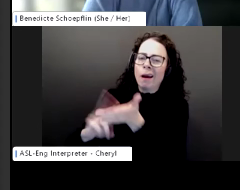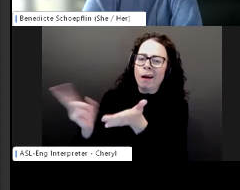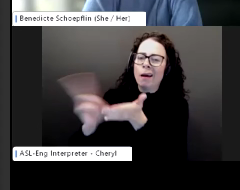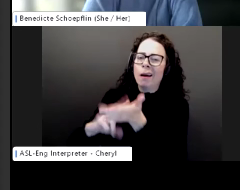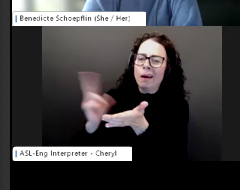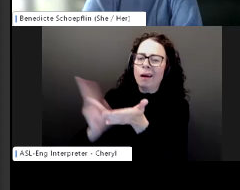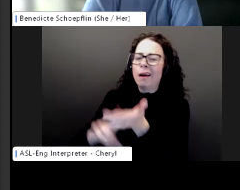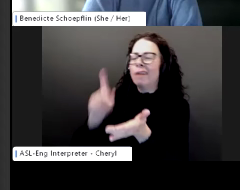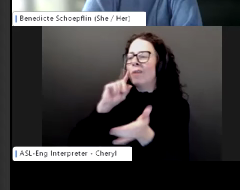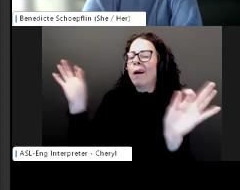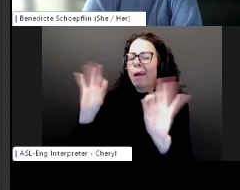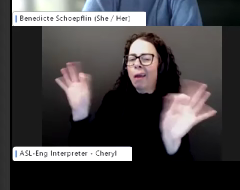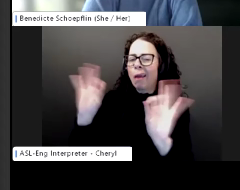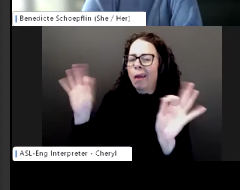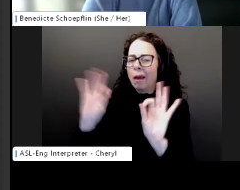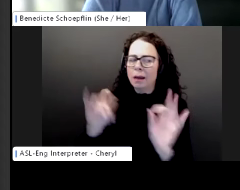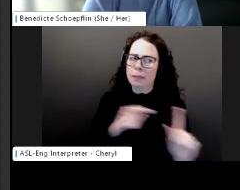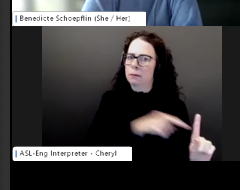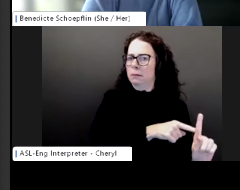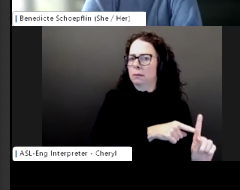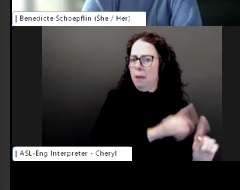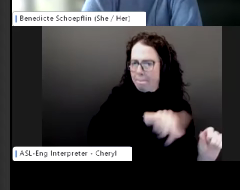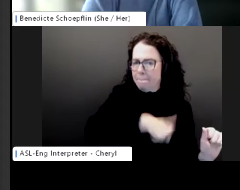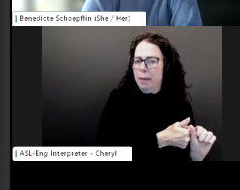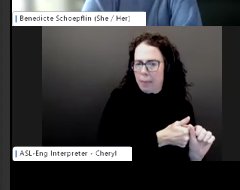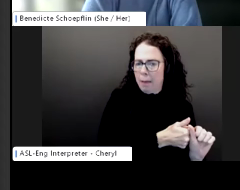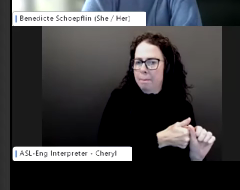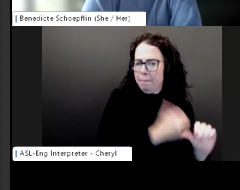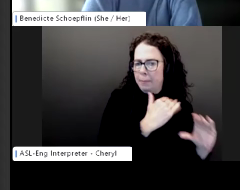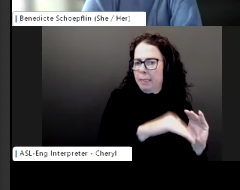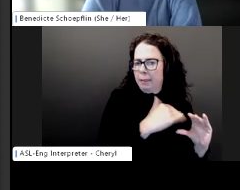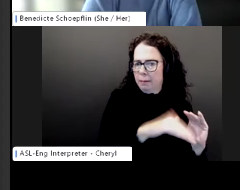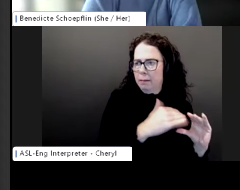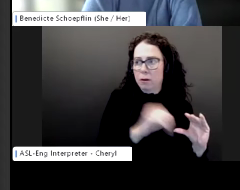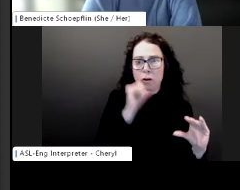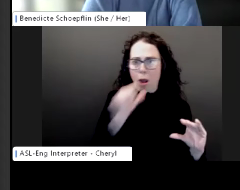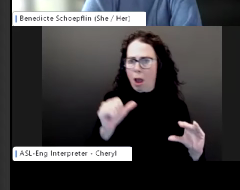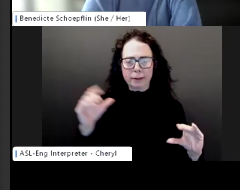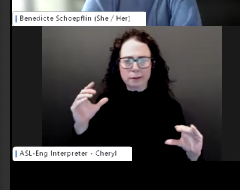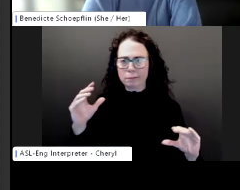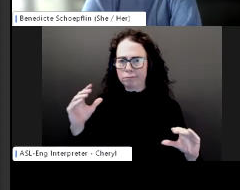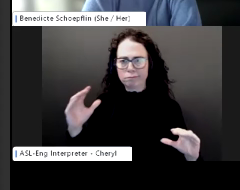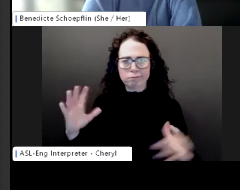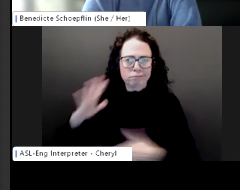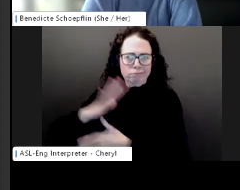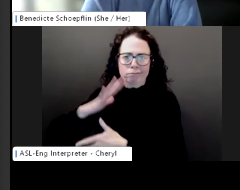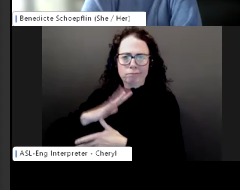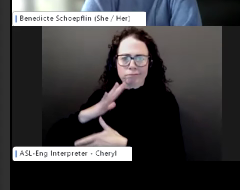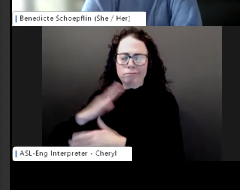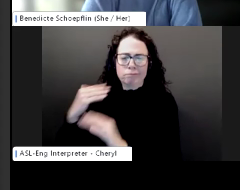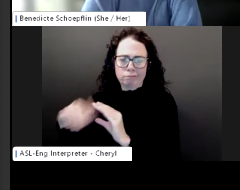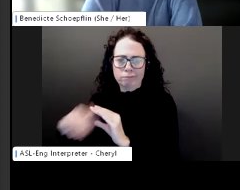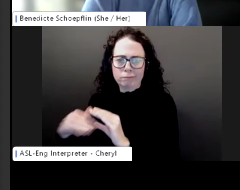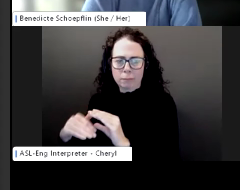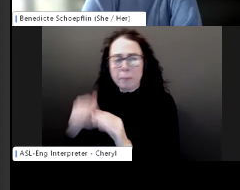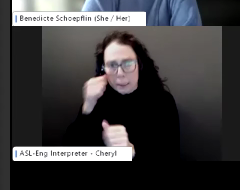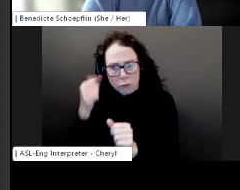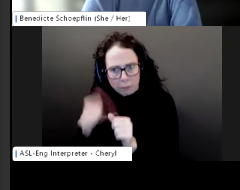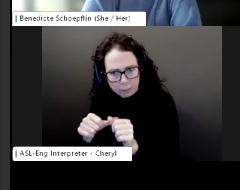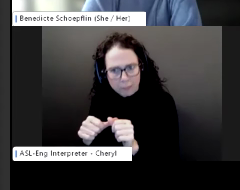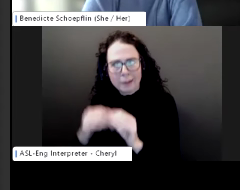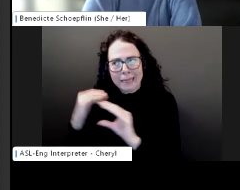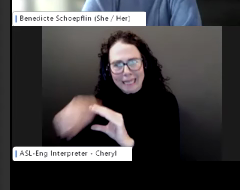forms that are essentially meaningless. Just remember to always use a different password if indeed you are creating